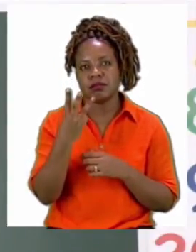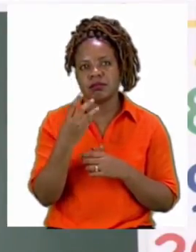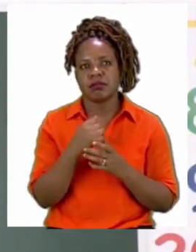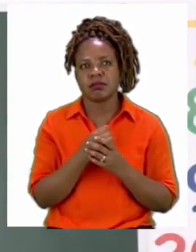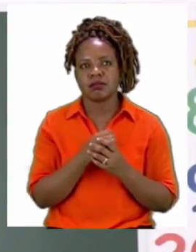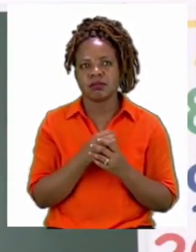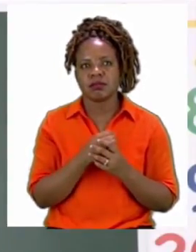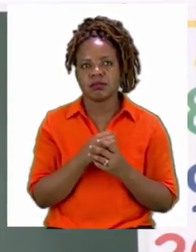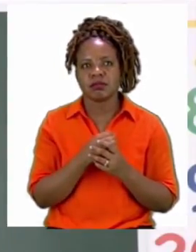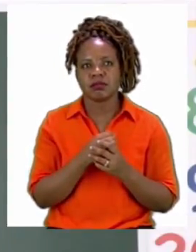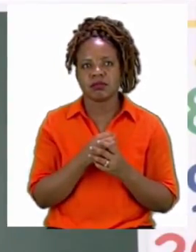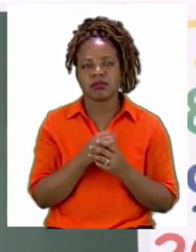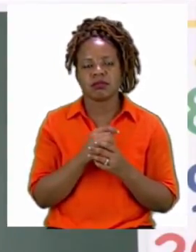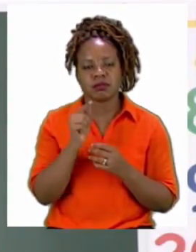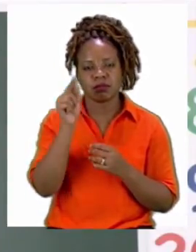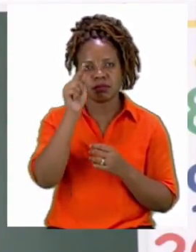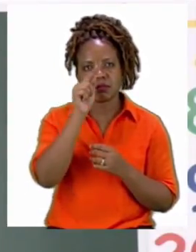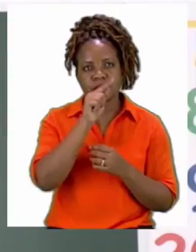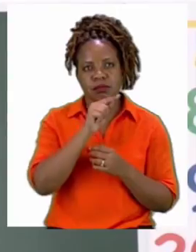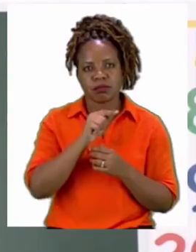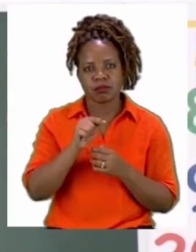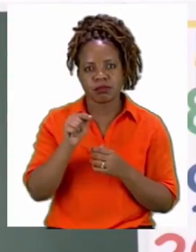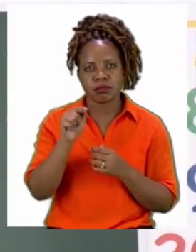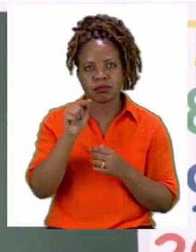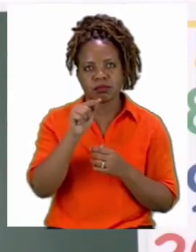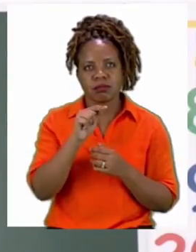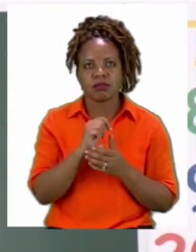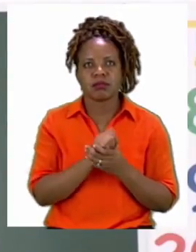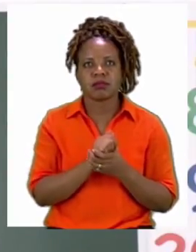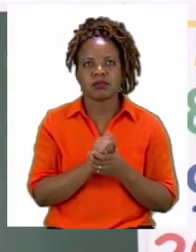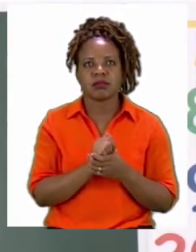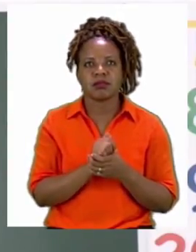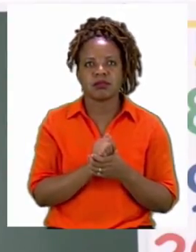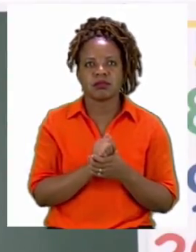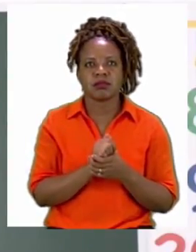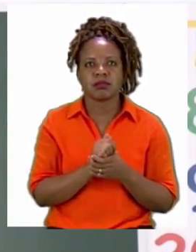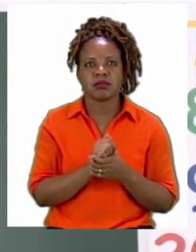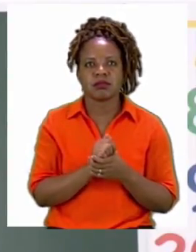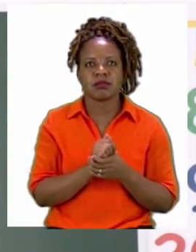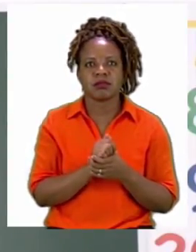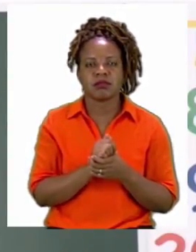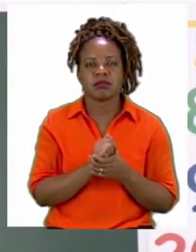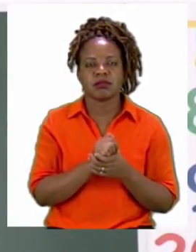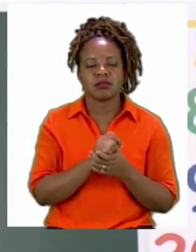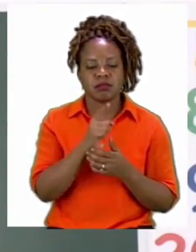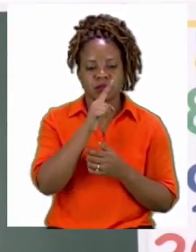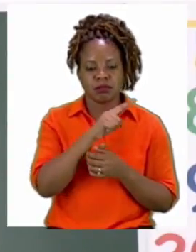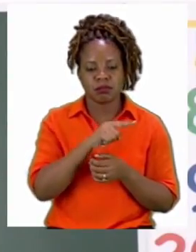first thing we do is draw the sets. So we are going to draw 1,